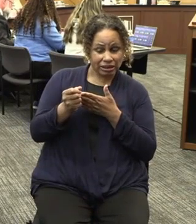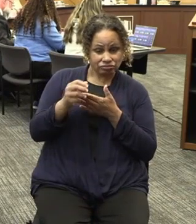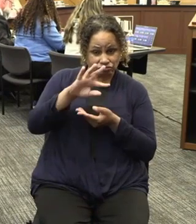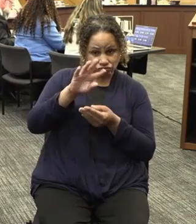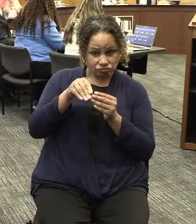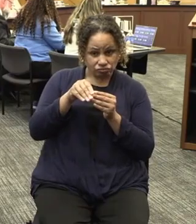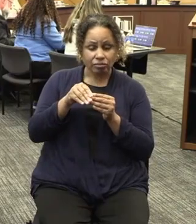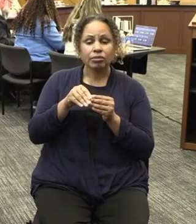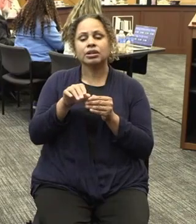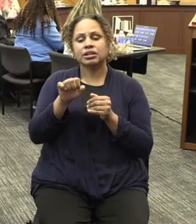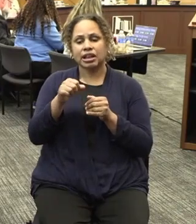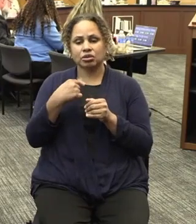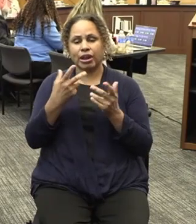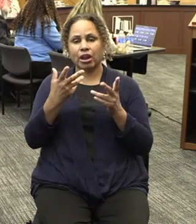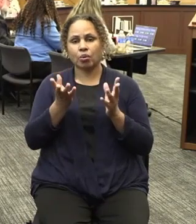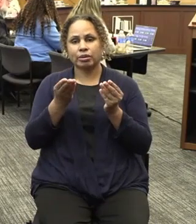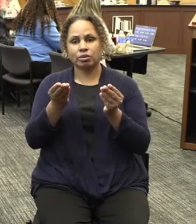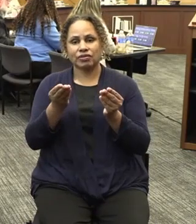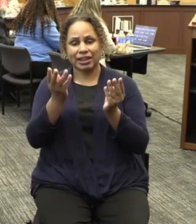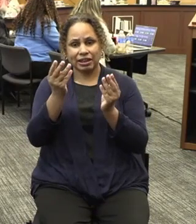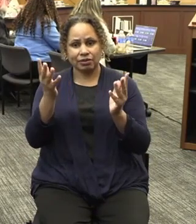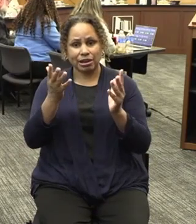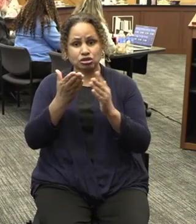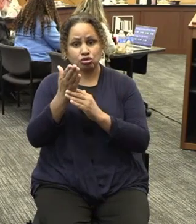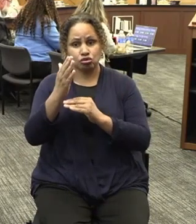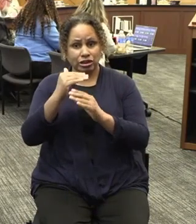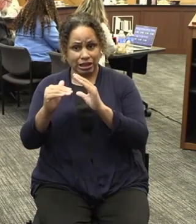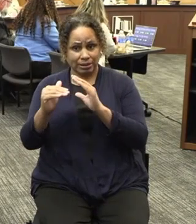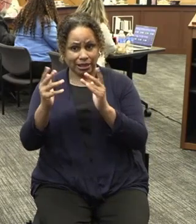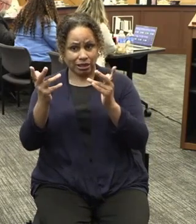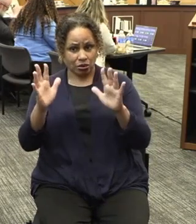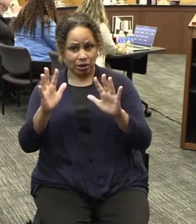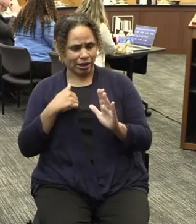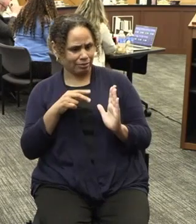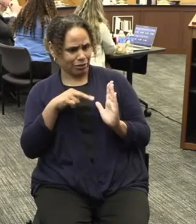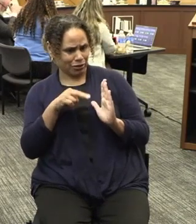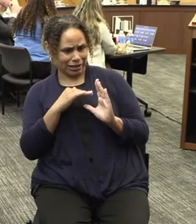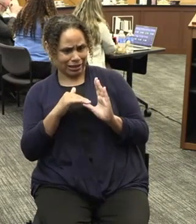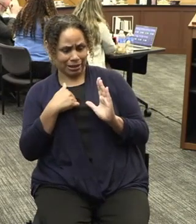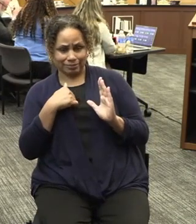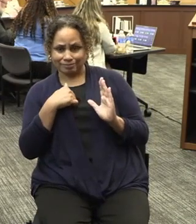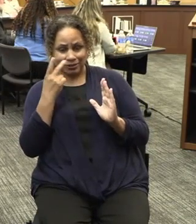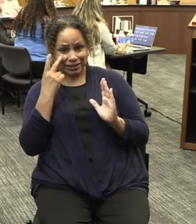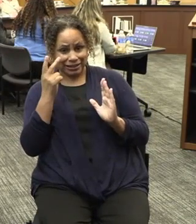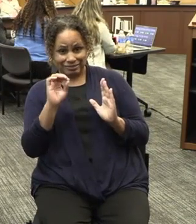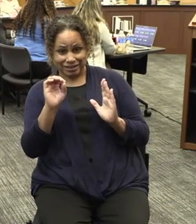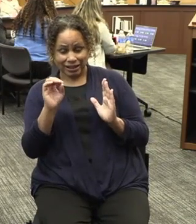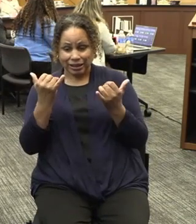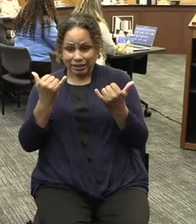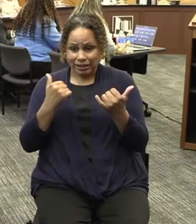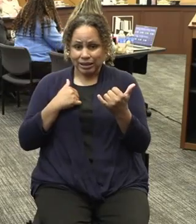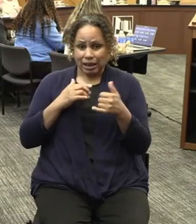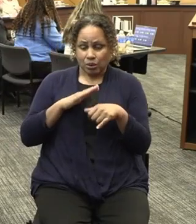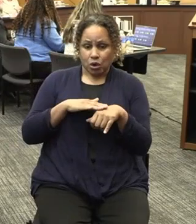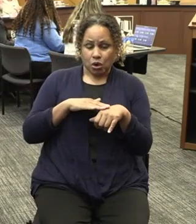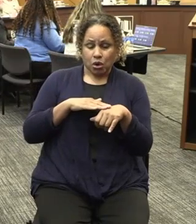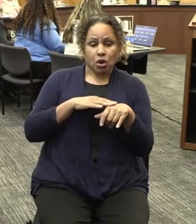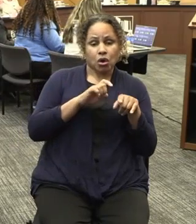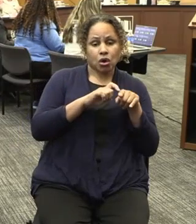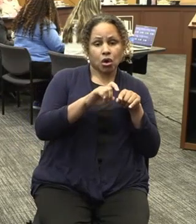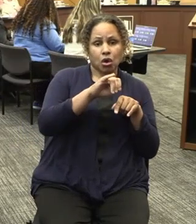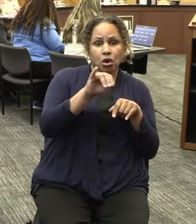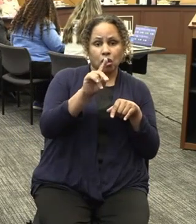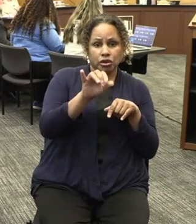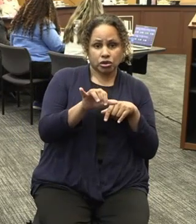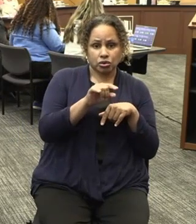that information to you via email. I'm looking at my email. I don't see it. Okay, at this point, I will call Judy Conley I to